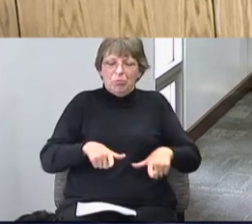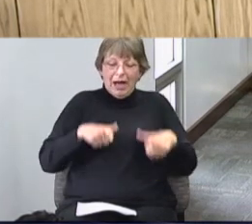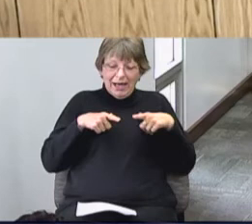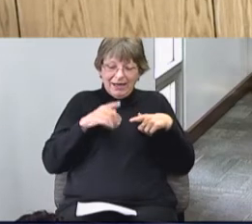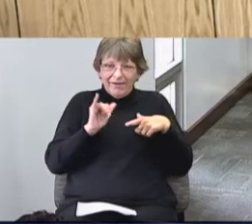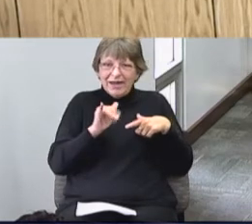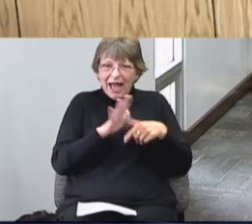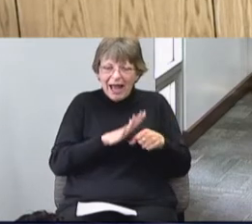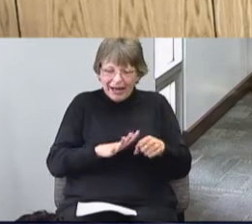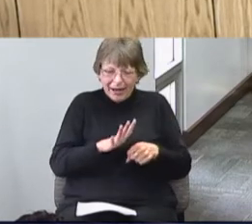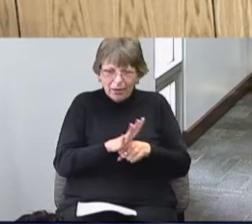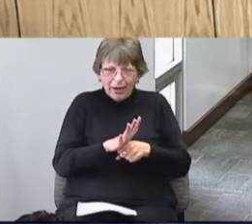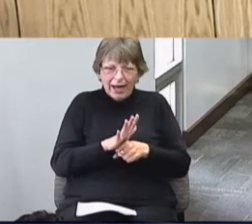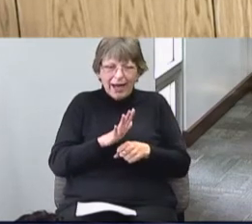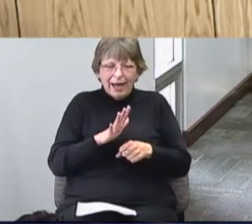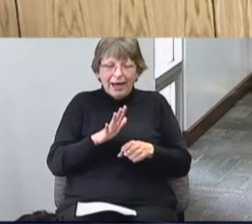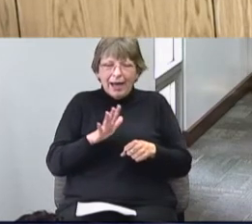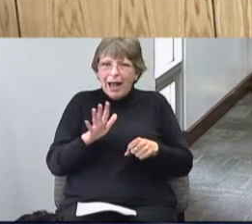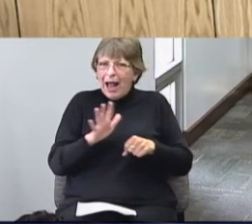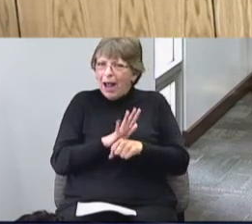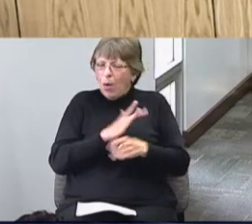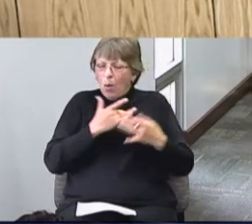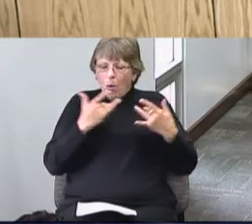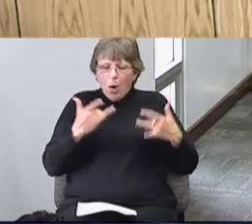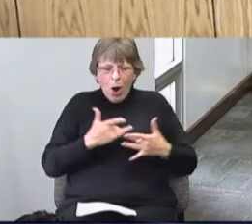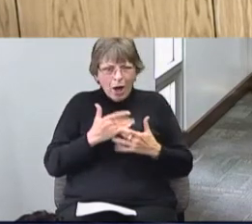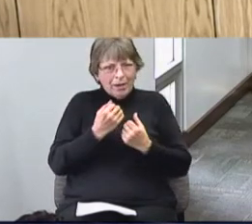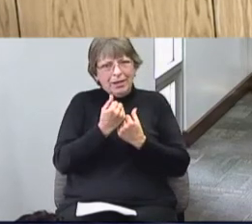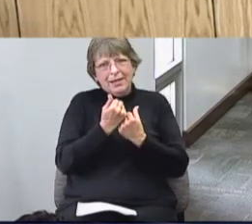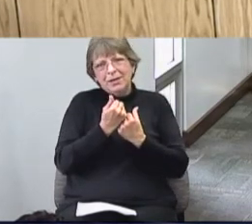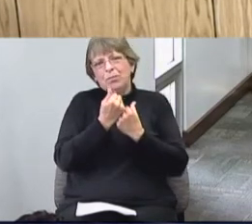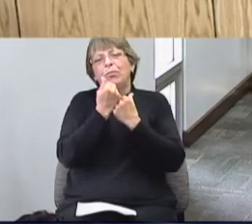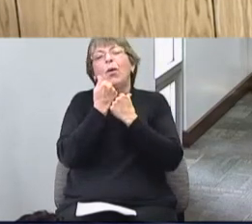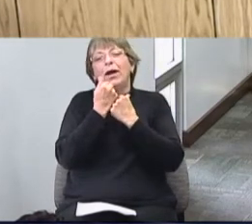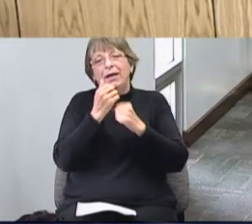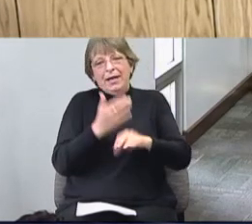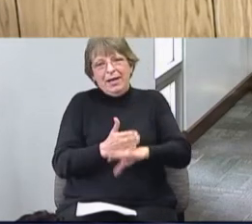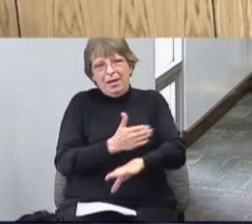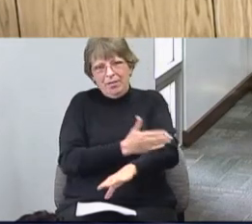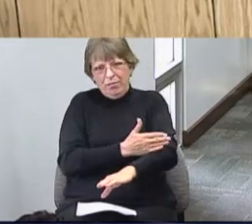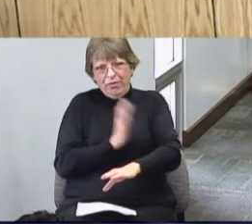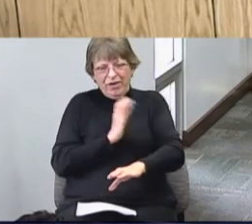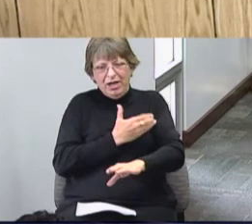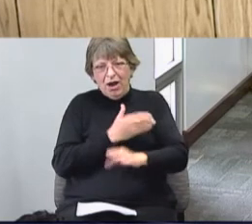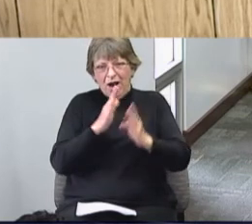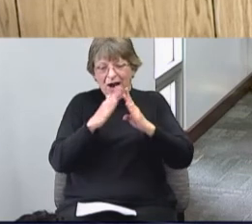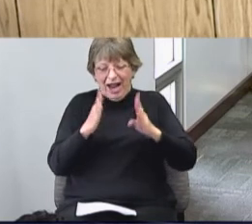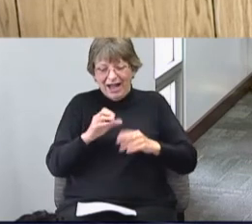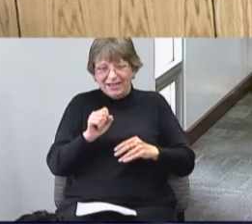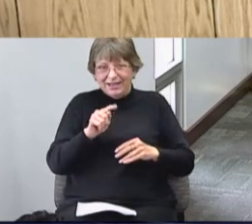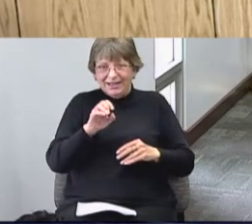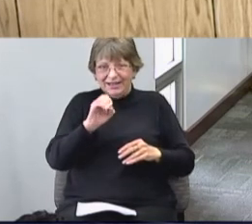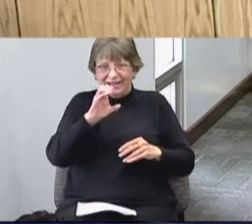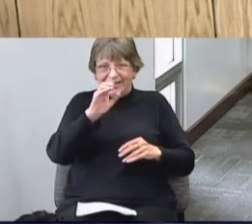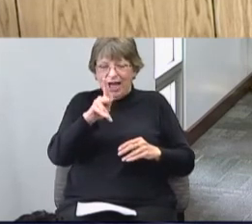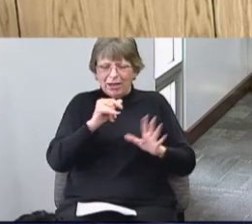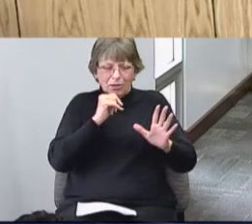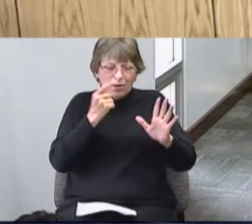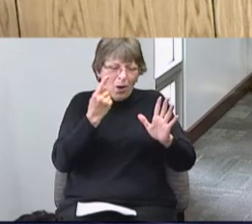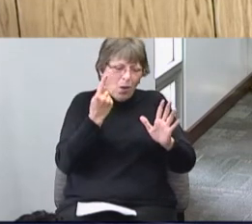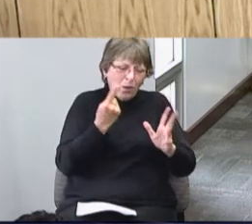I wholeheartedly support improving our housing stock, not only in the East and White Side, but certainly